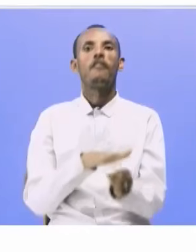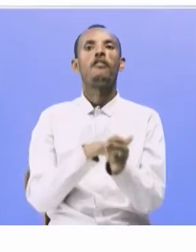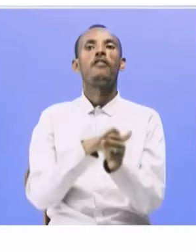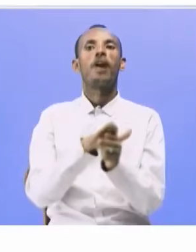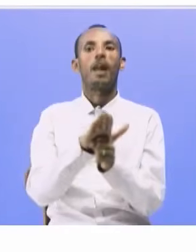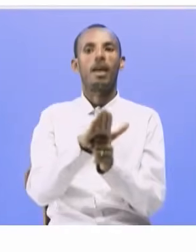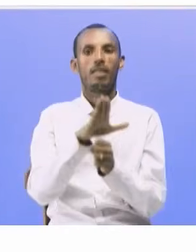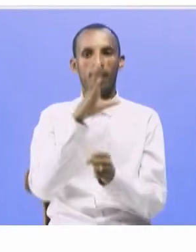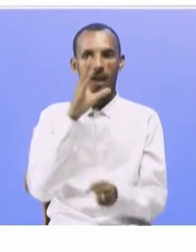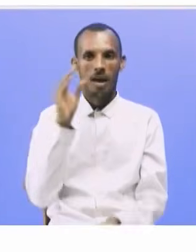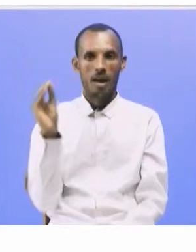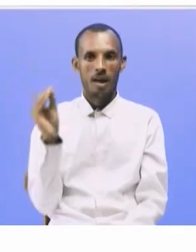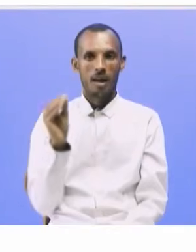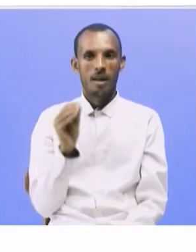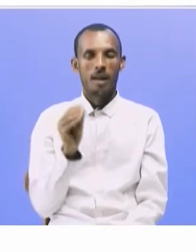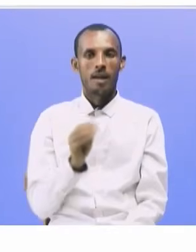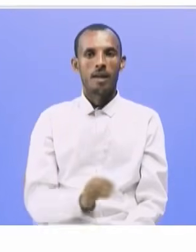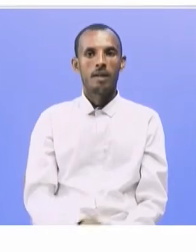finite